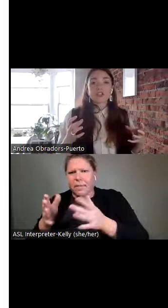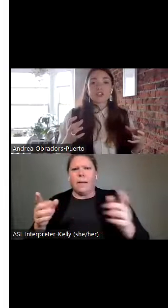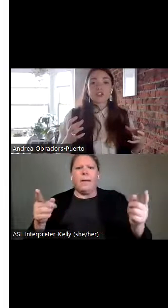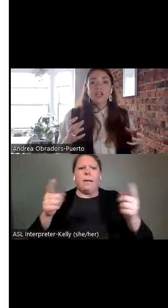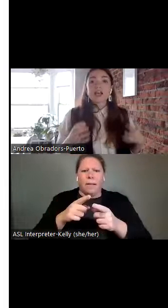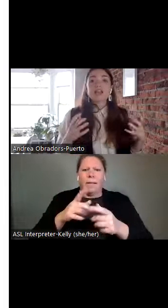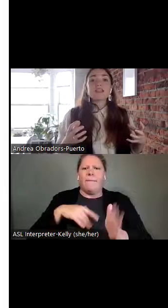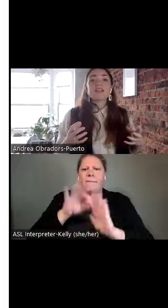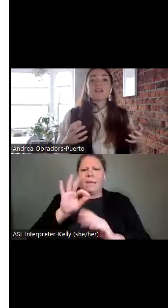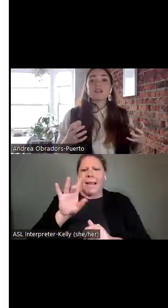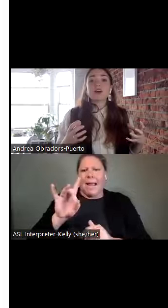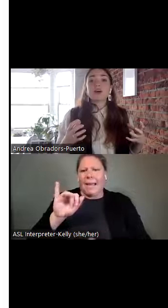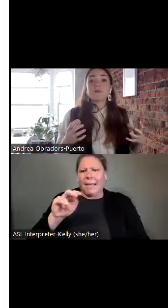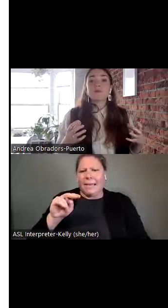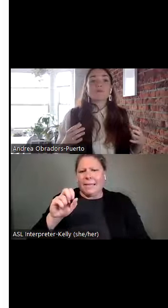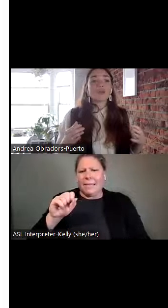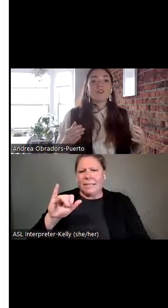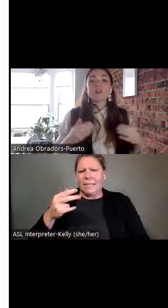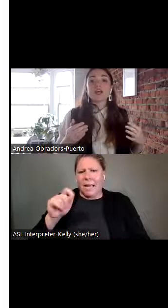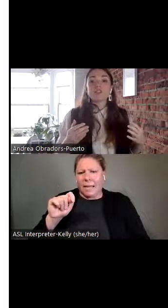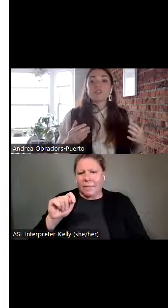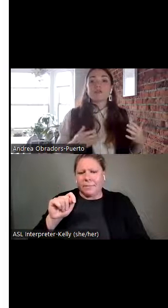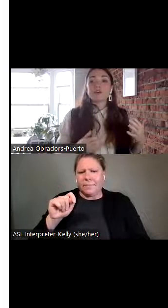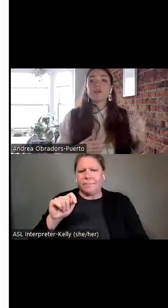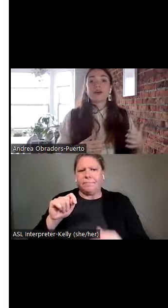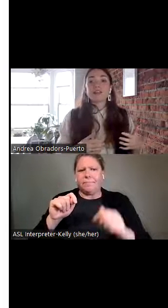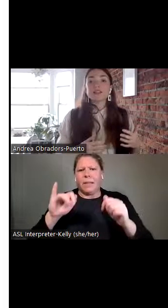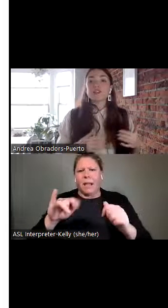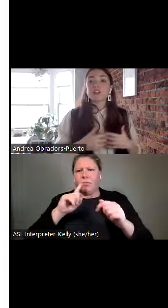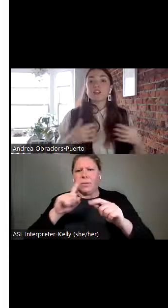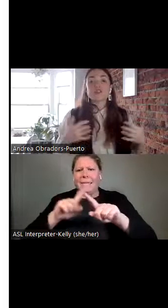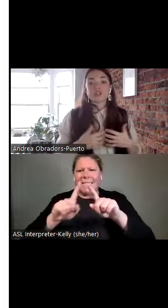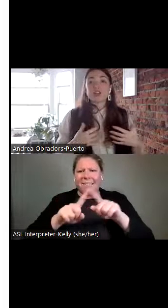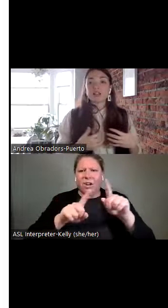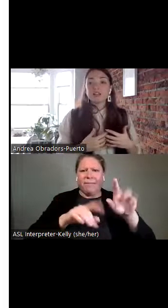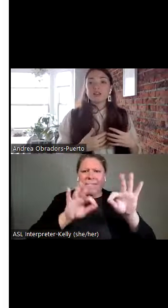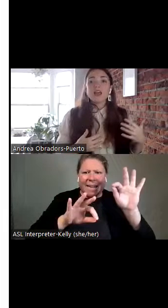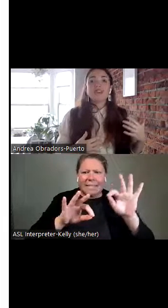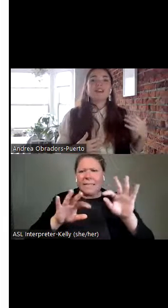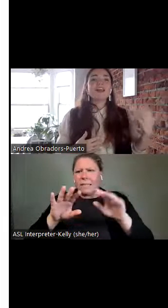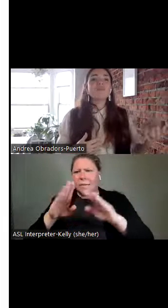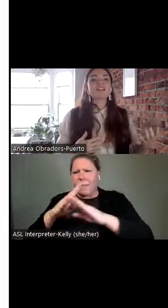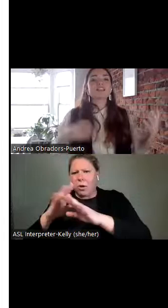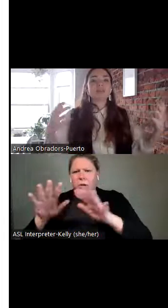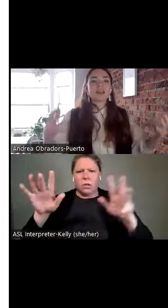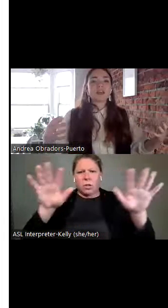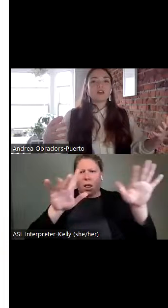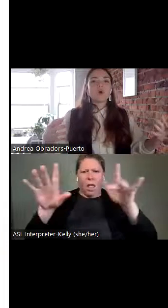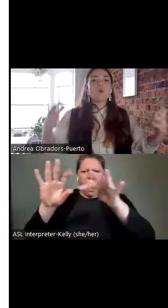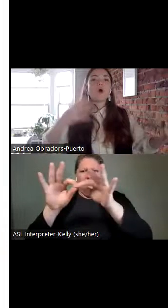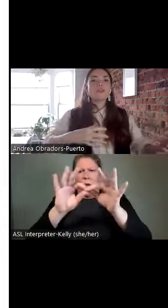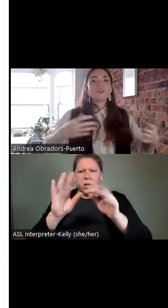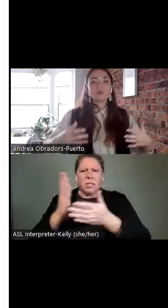design research. And insight is the collection of different findings that are interconnected that can help us